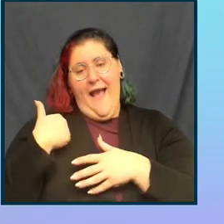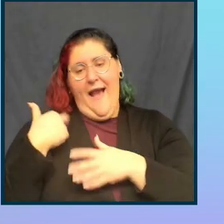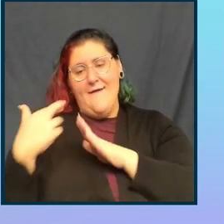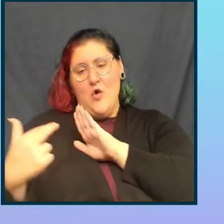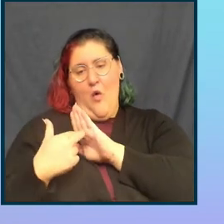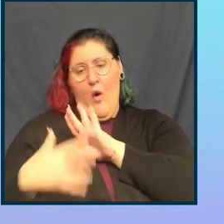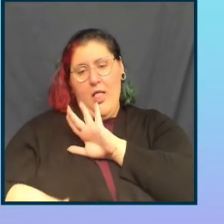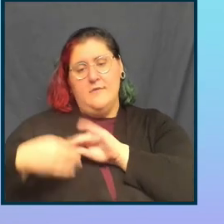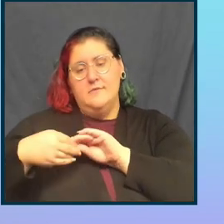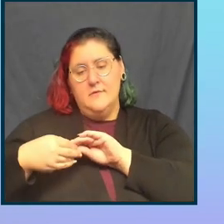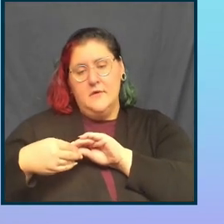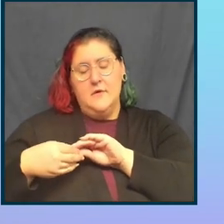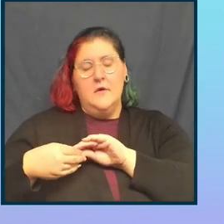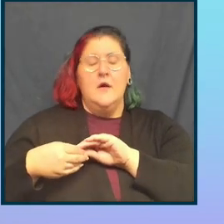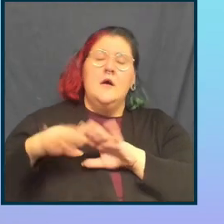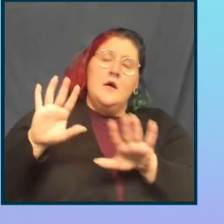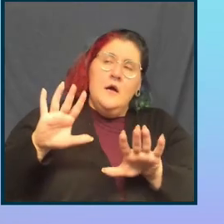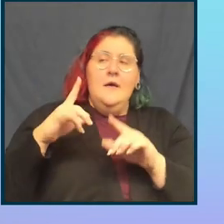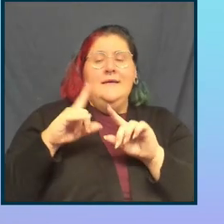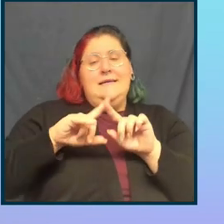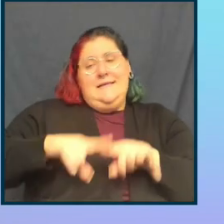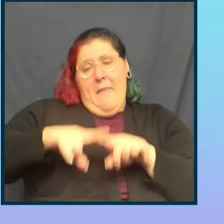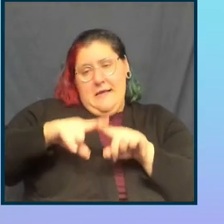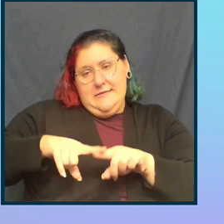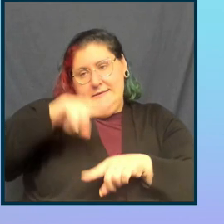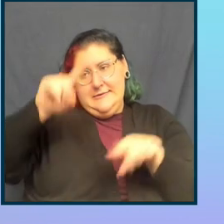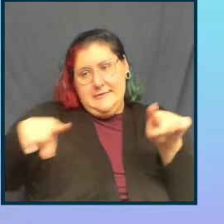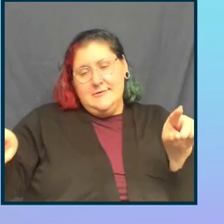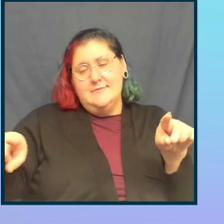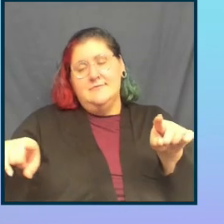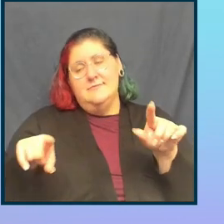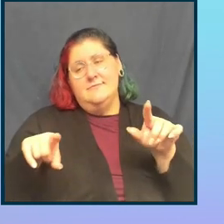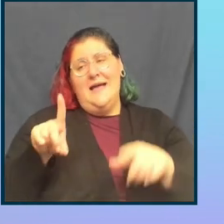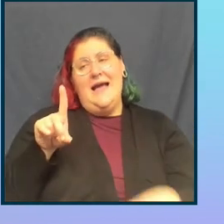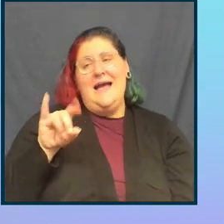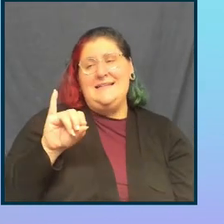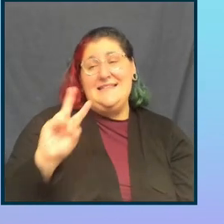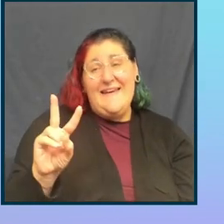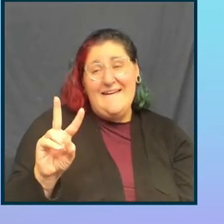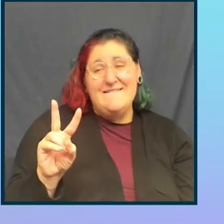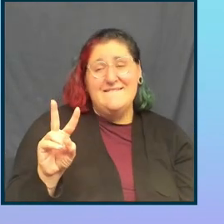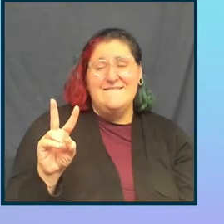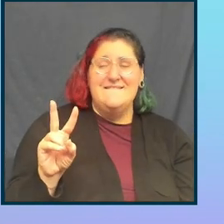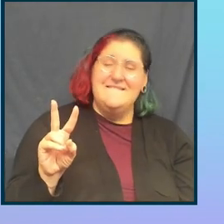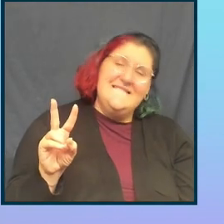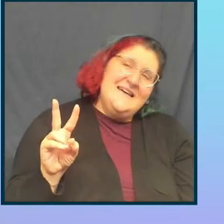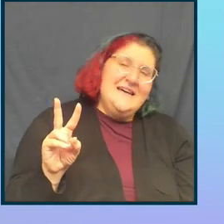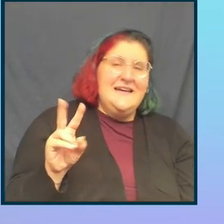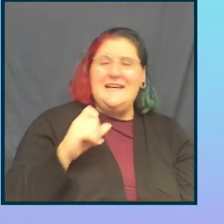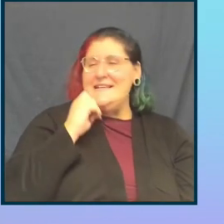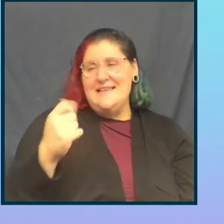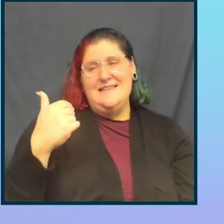Well, it depends. It depends on the role. A div by default, or a div implicitly, does not